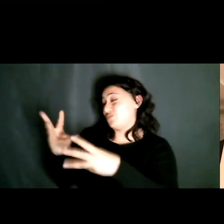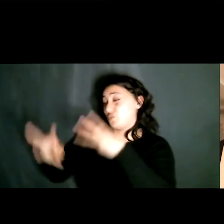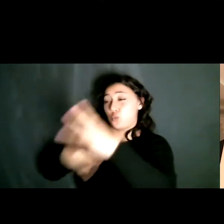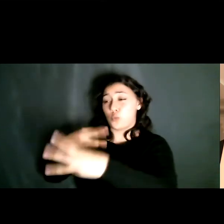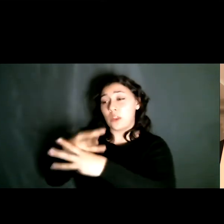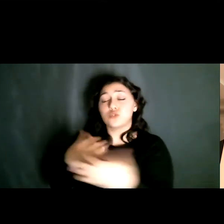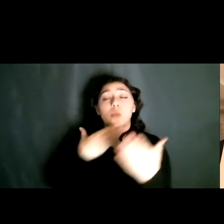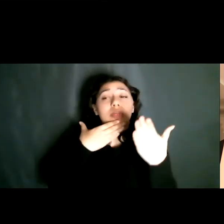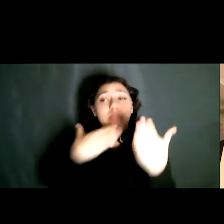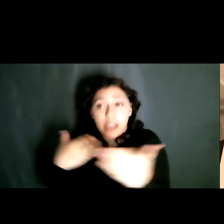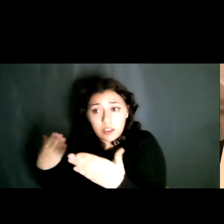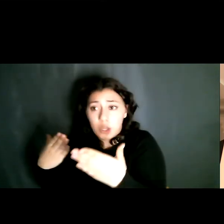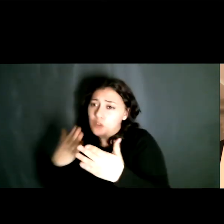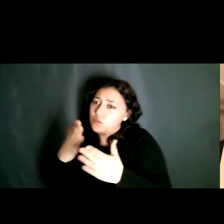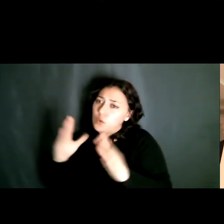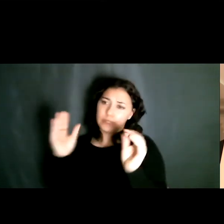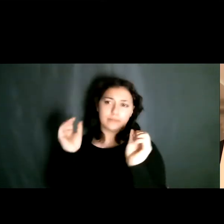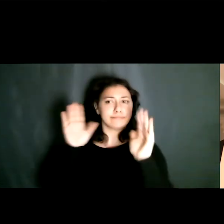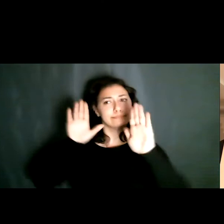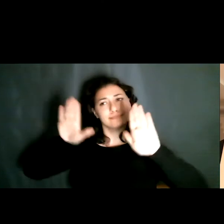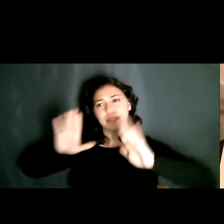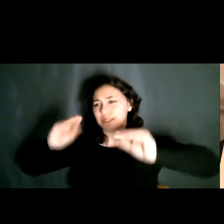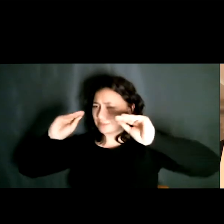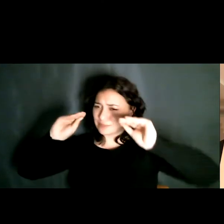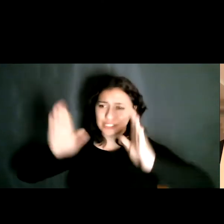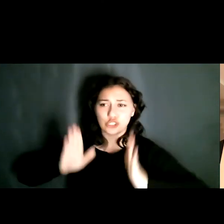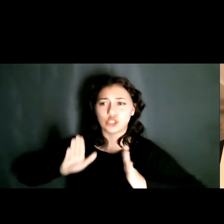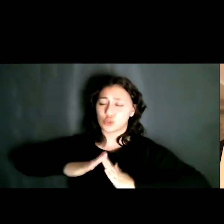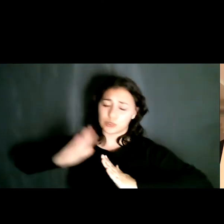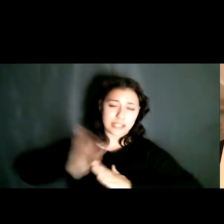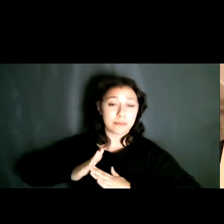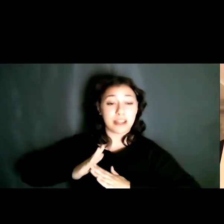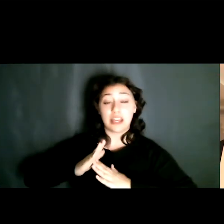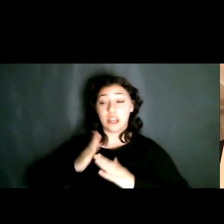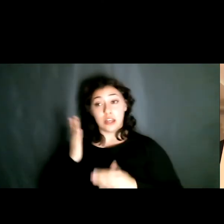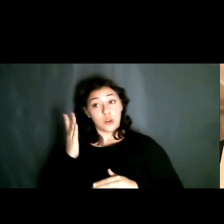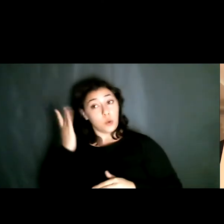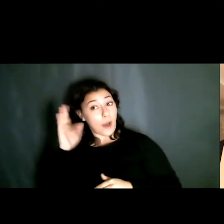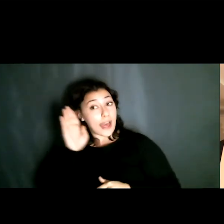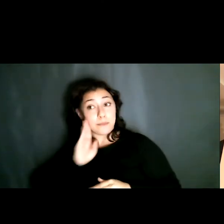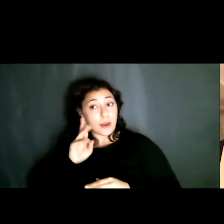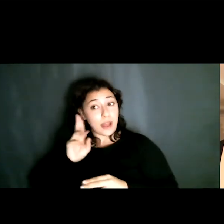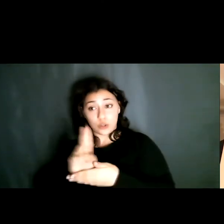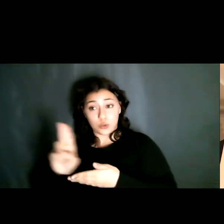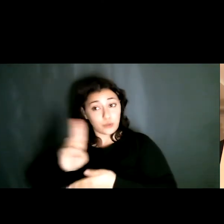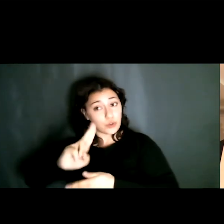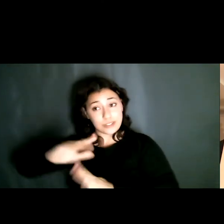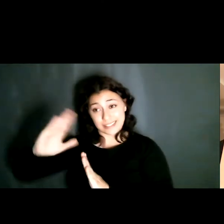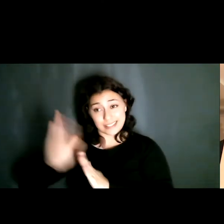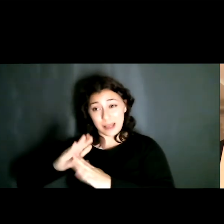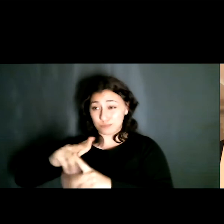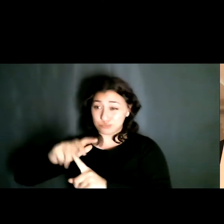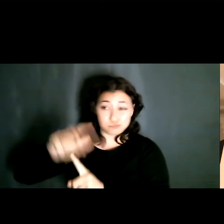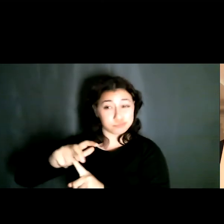institution that it is, because we're extraordinary because of the people who make up our community. And I want to congratulate all of